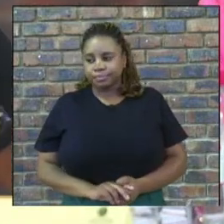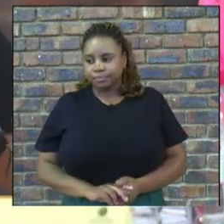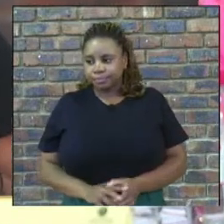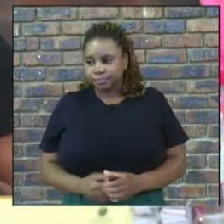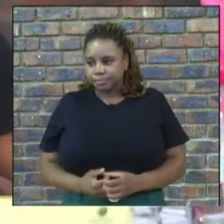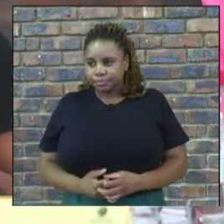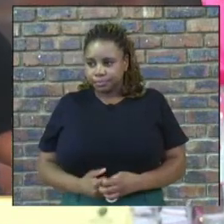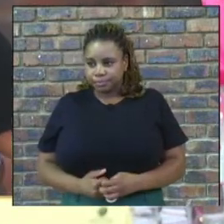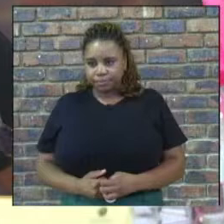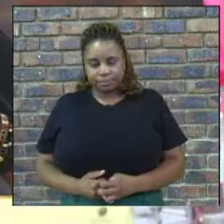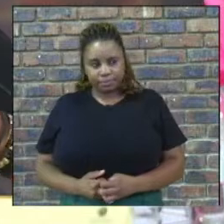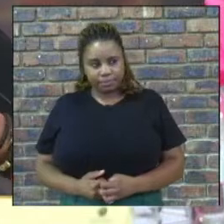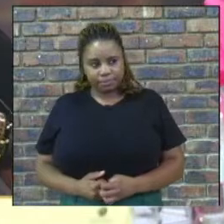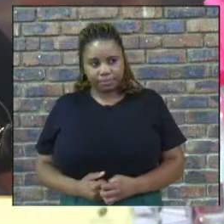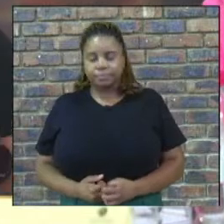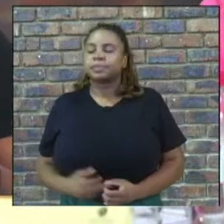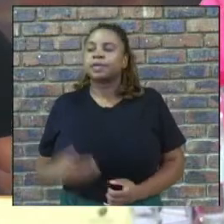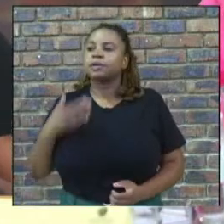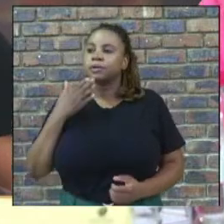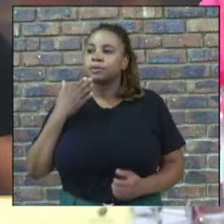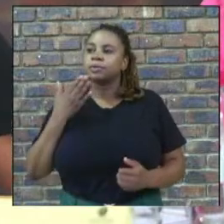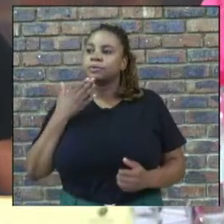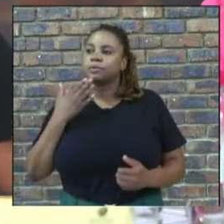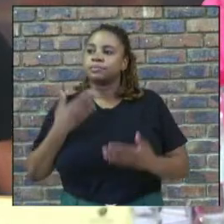Yeah. Proceed, my brother.